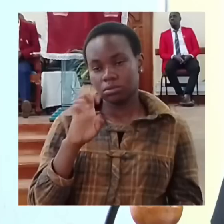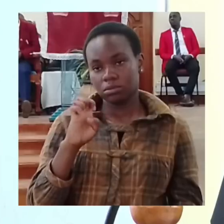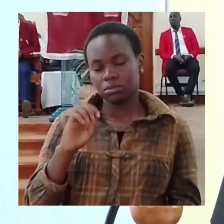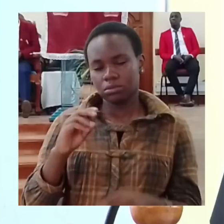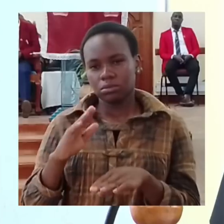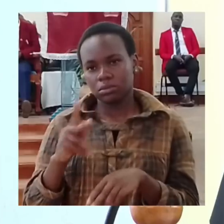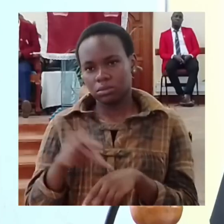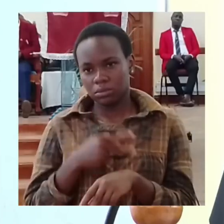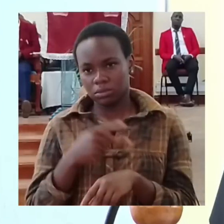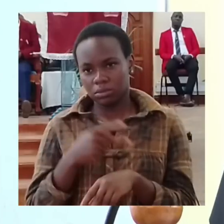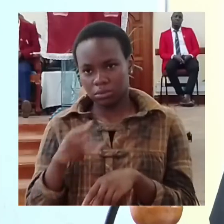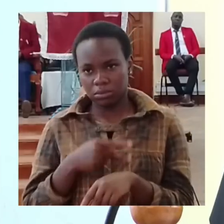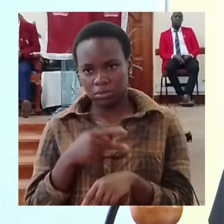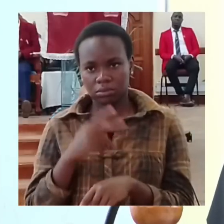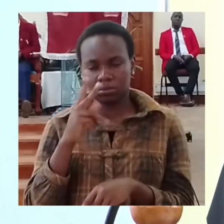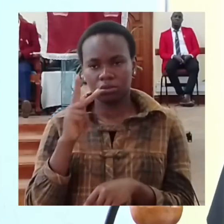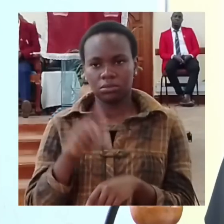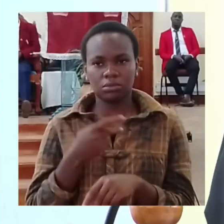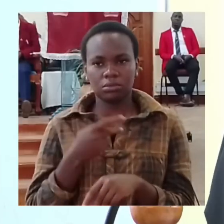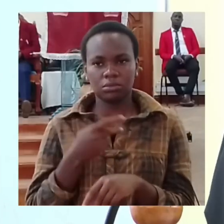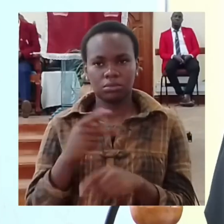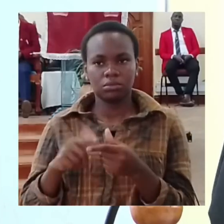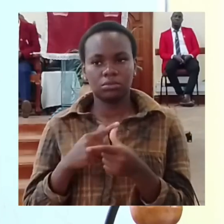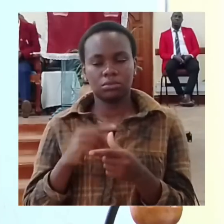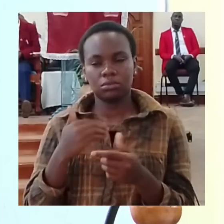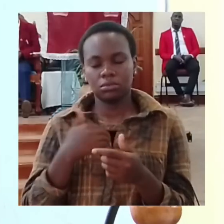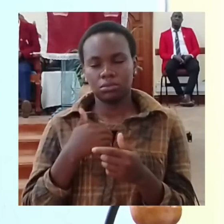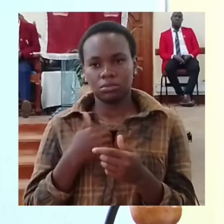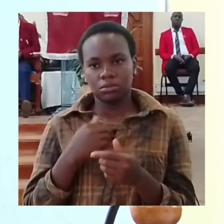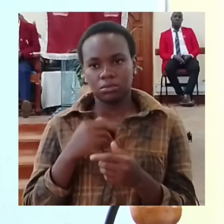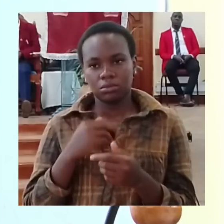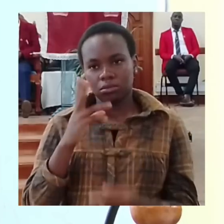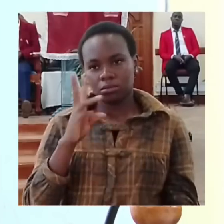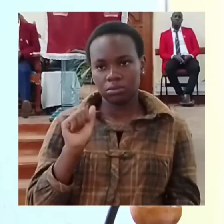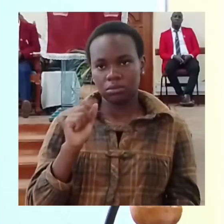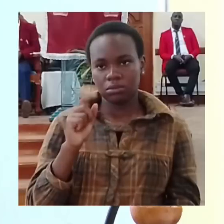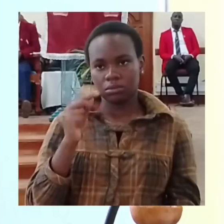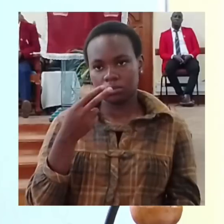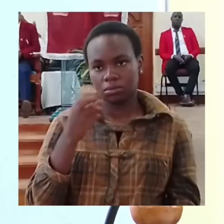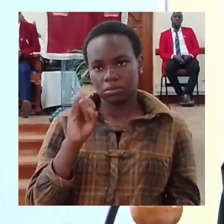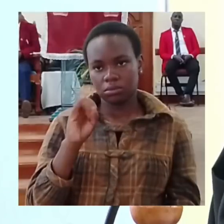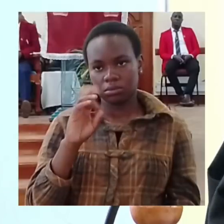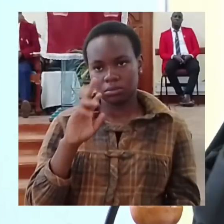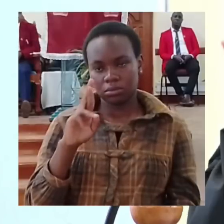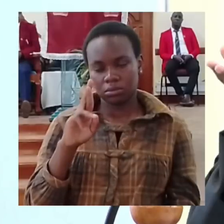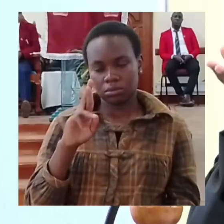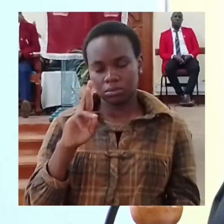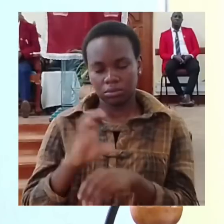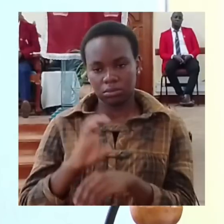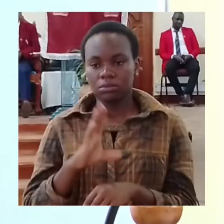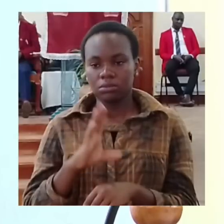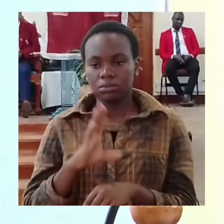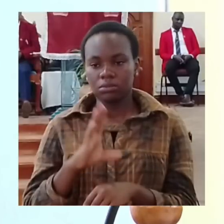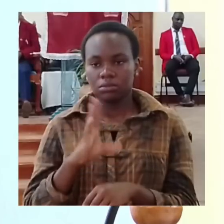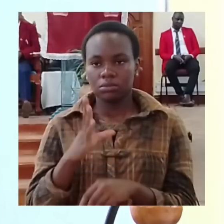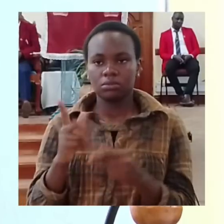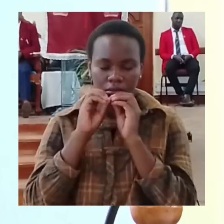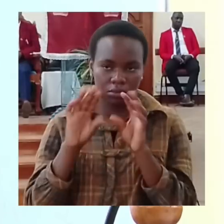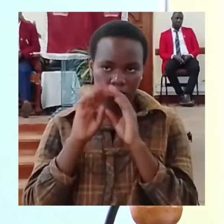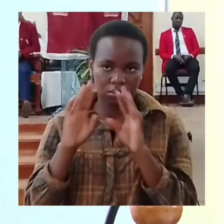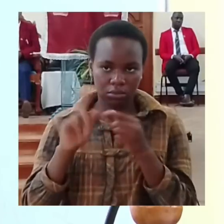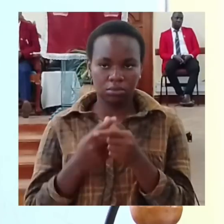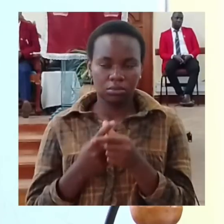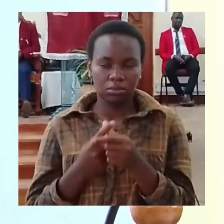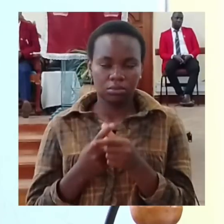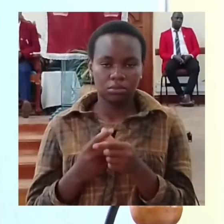Wathire kũ? Kamau witũ wathire kũ? Na we na nĩ woka kanitha-inĩ andũ anyu othe moka. It's a blessing. Ithe